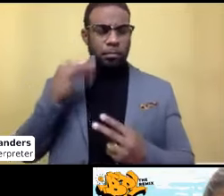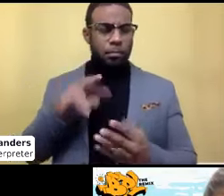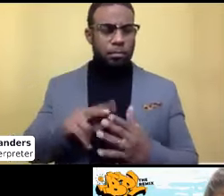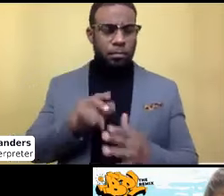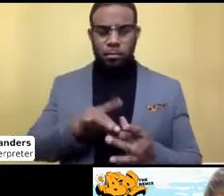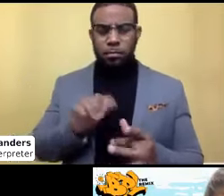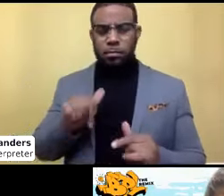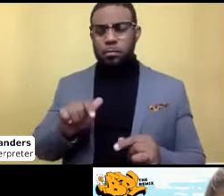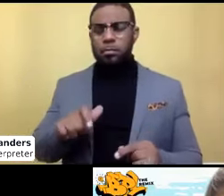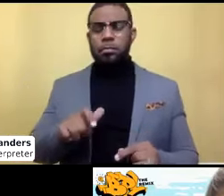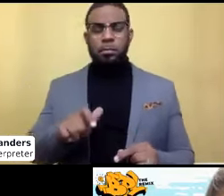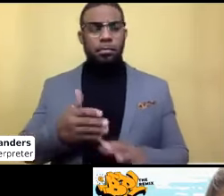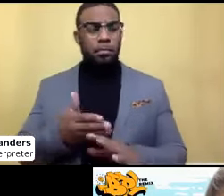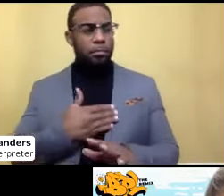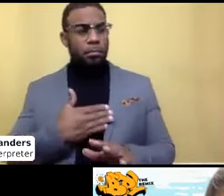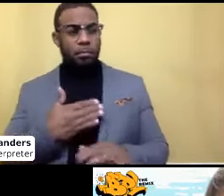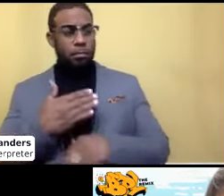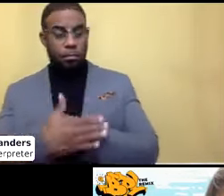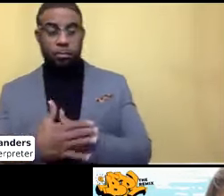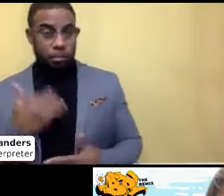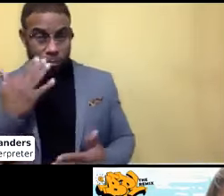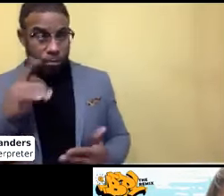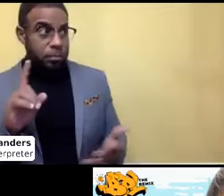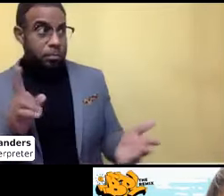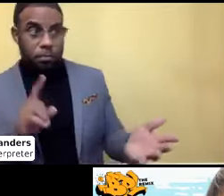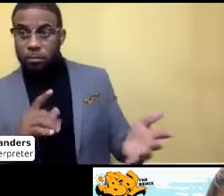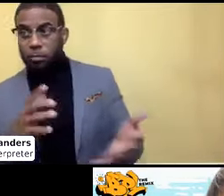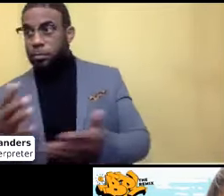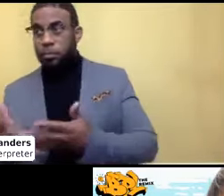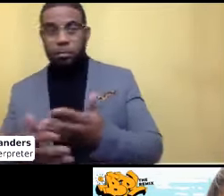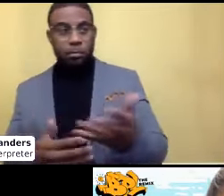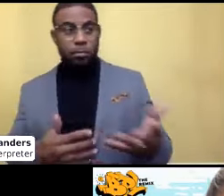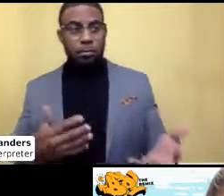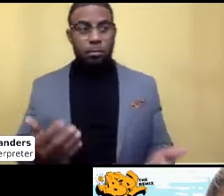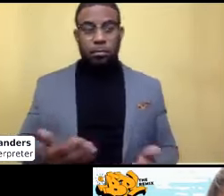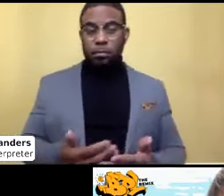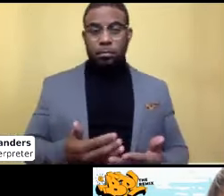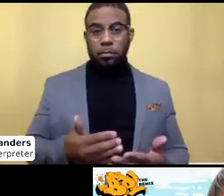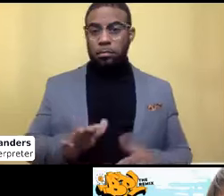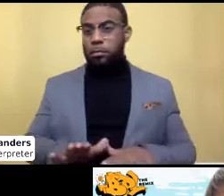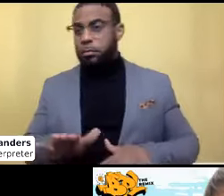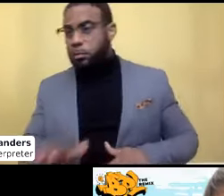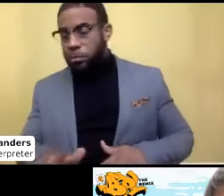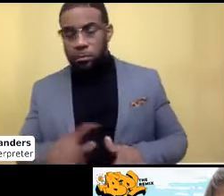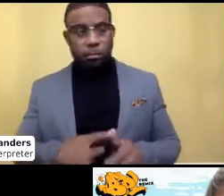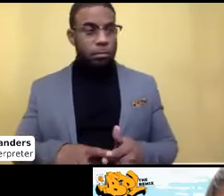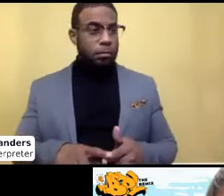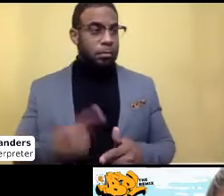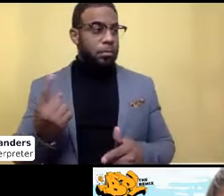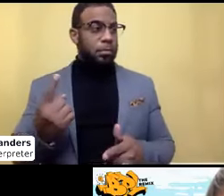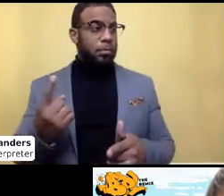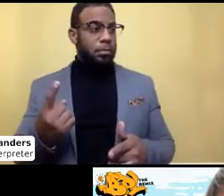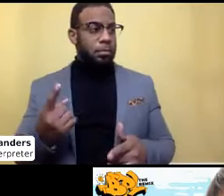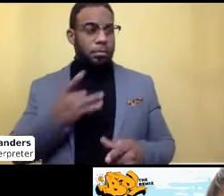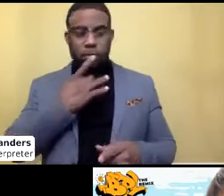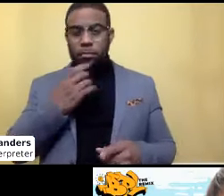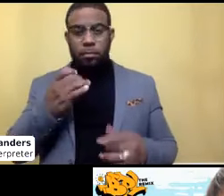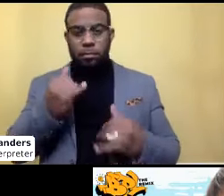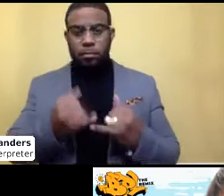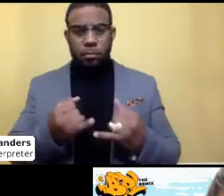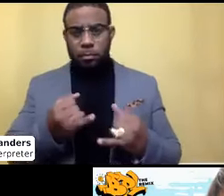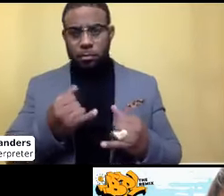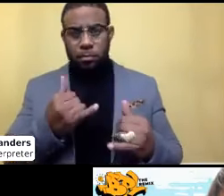said we have to, before these countries, we didn't know where, a foot in the door or something, some light at the end of